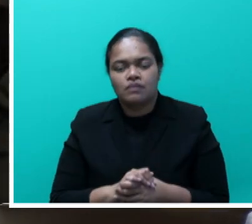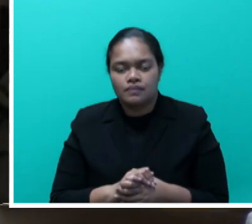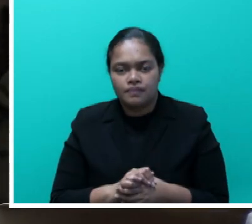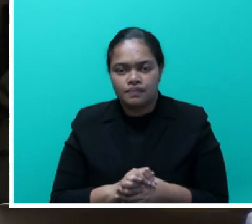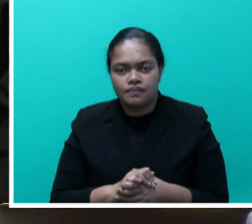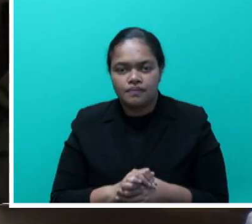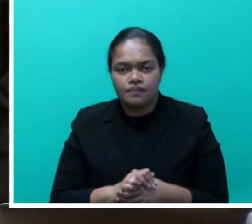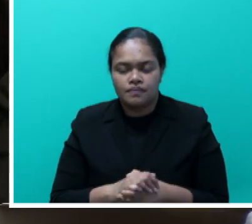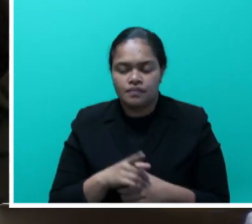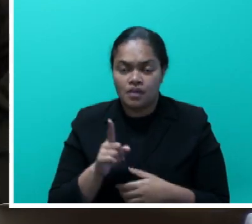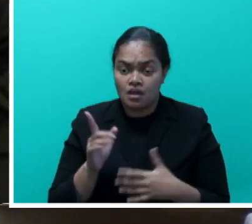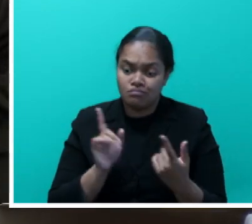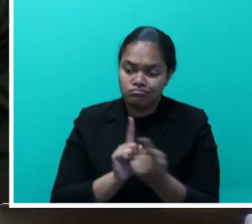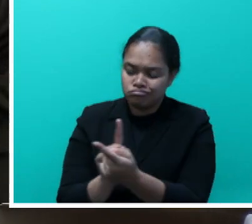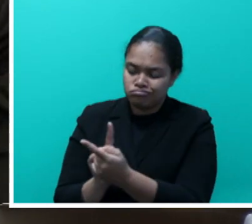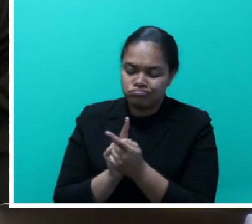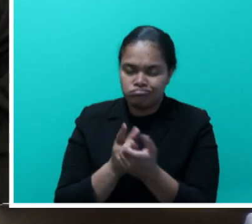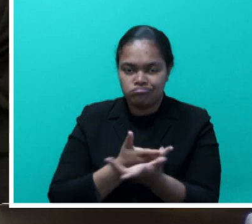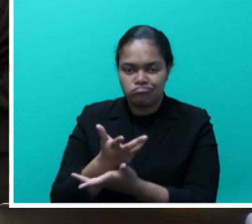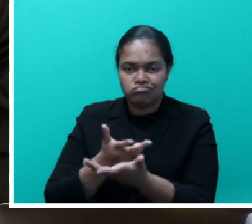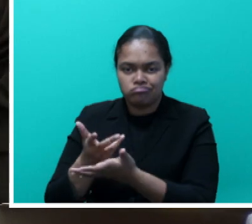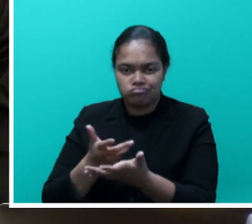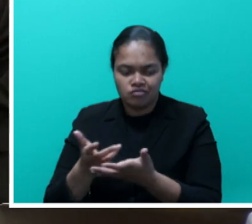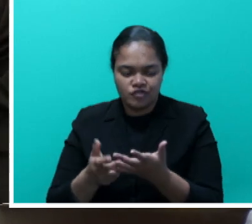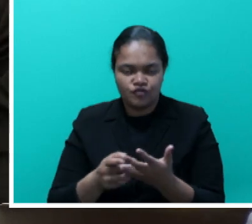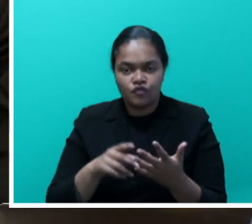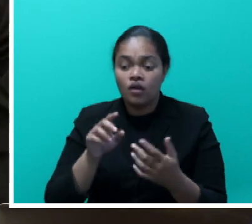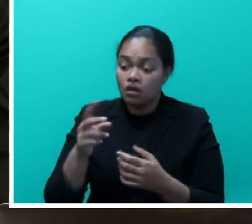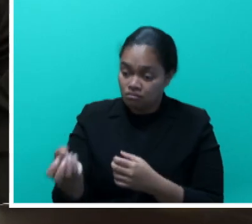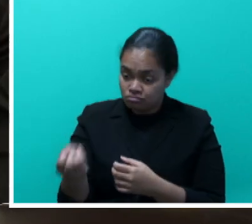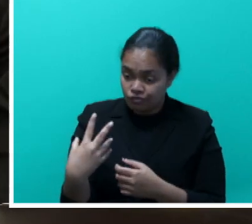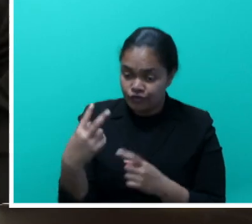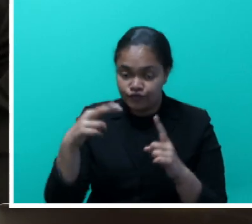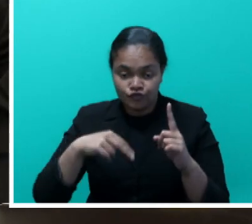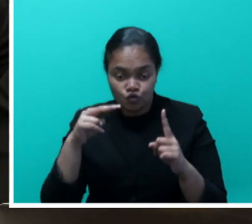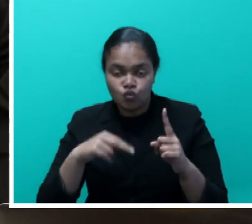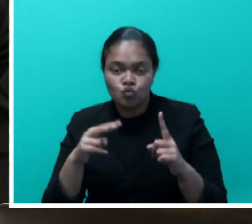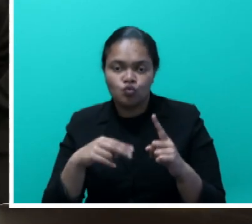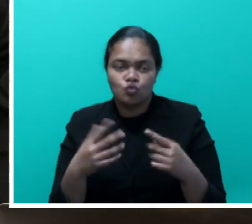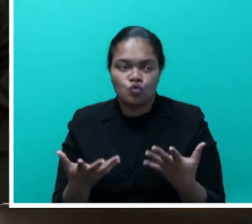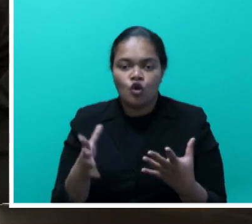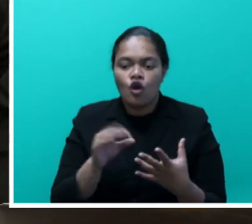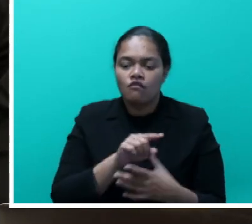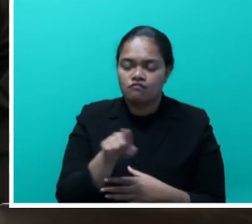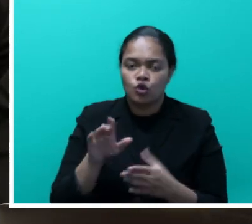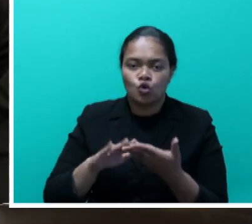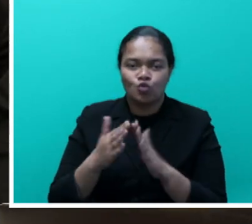It has consulted and obtained the views of credible cross-sections of the community.